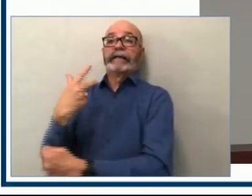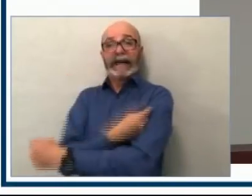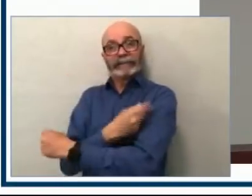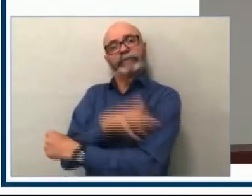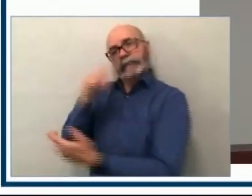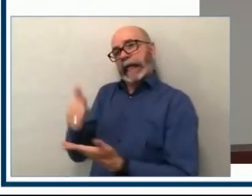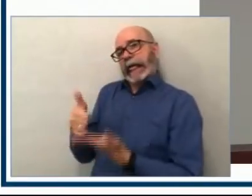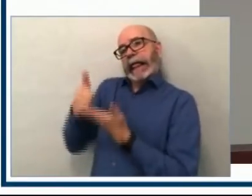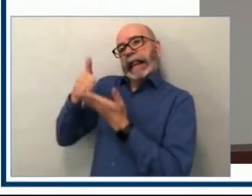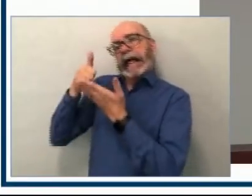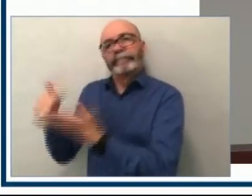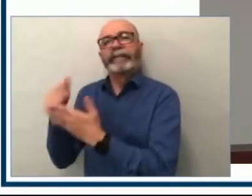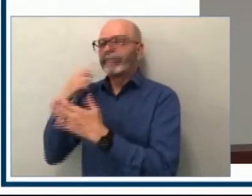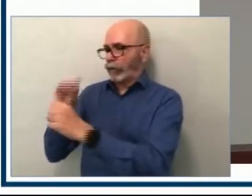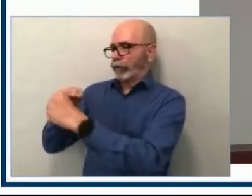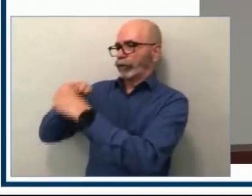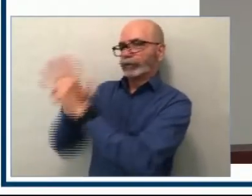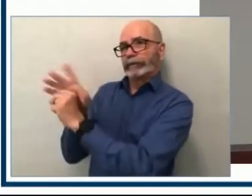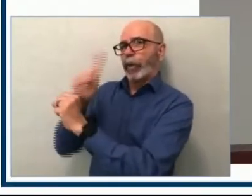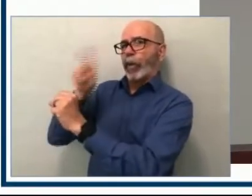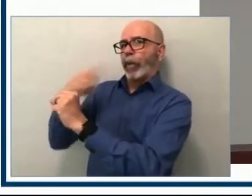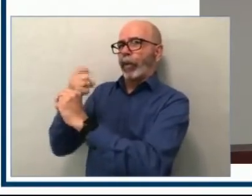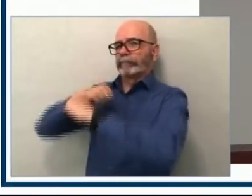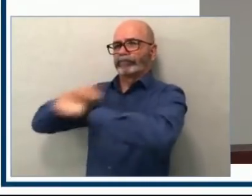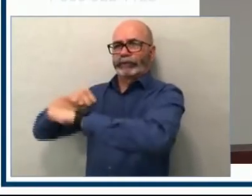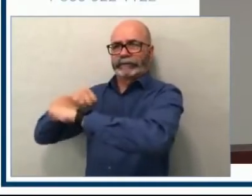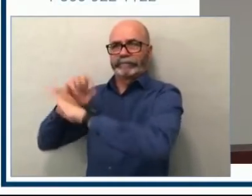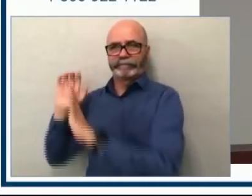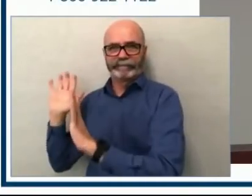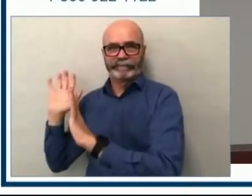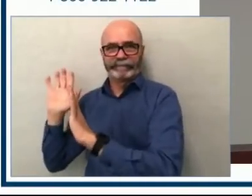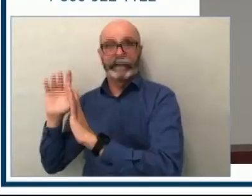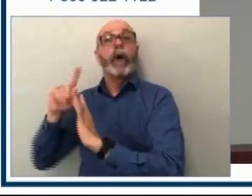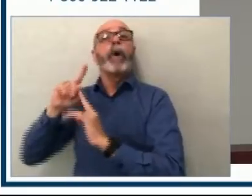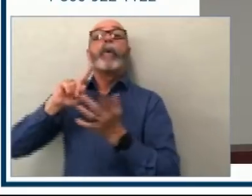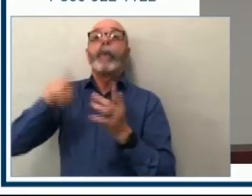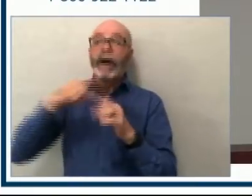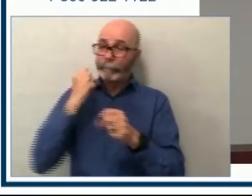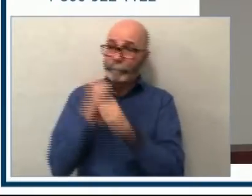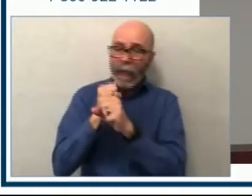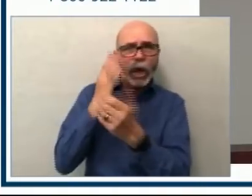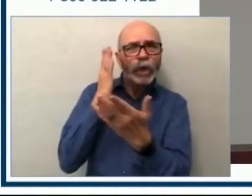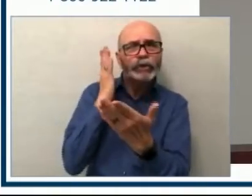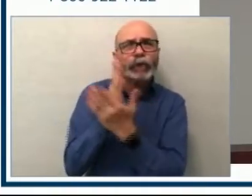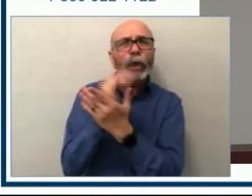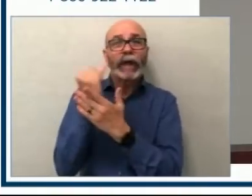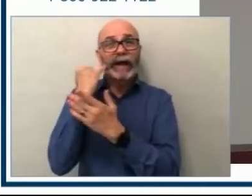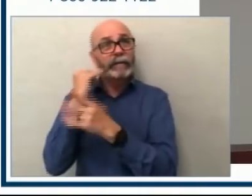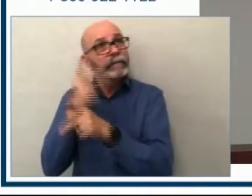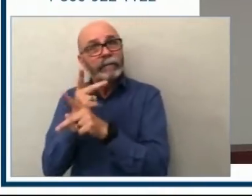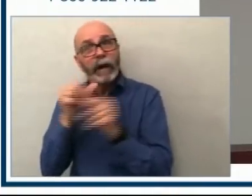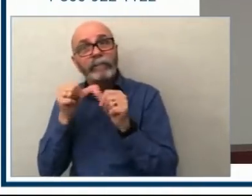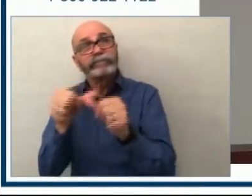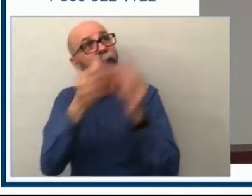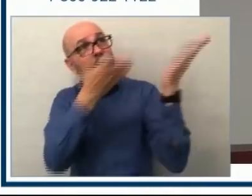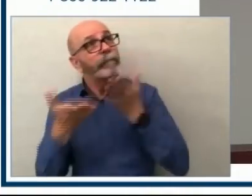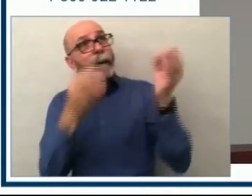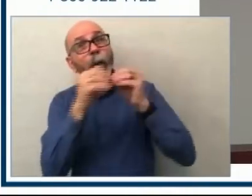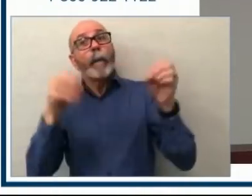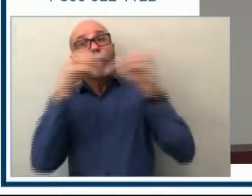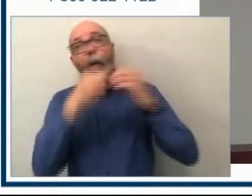And until we get assurances of a reliable, ongoing supply of vaccine, we're in a